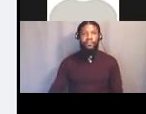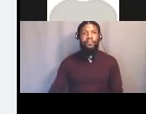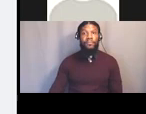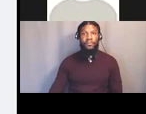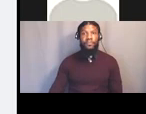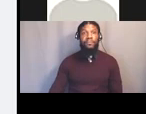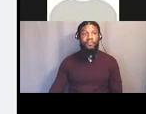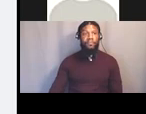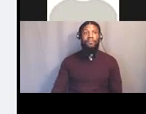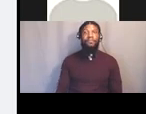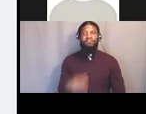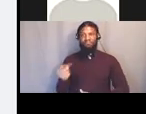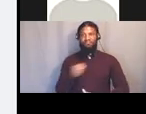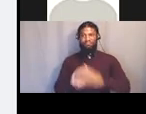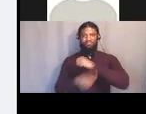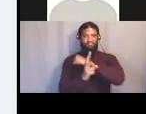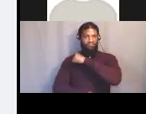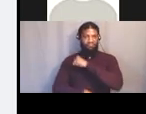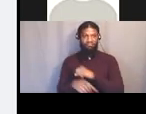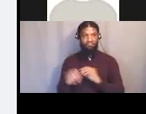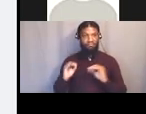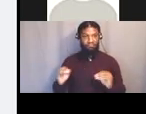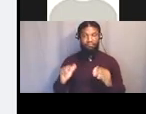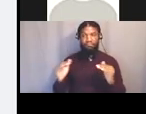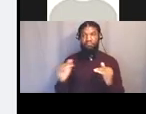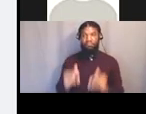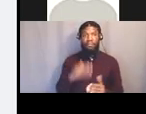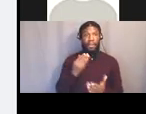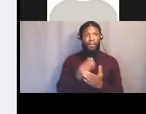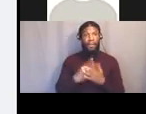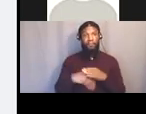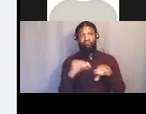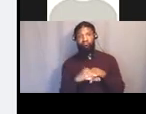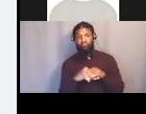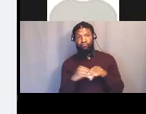Non-criminalizing, money in their bank account. I'm here for that.